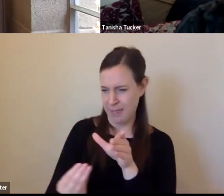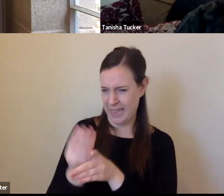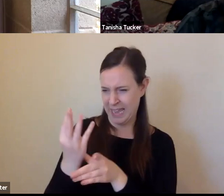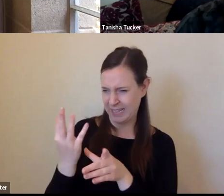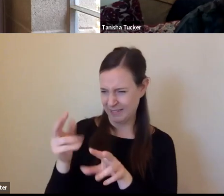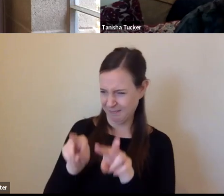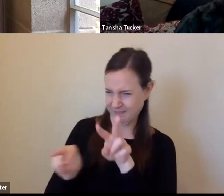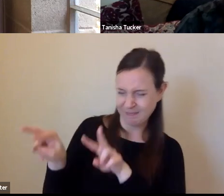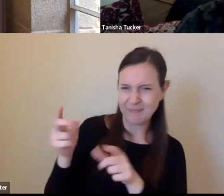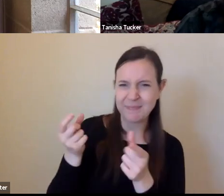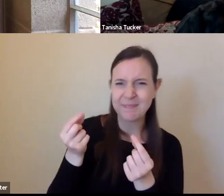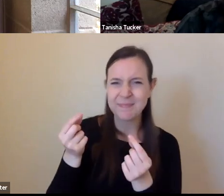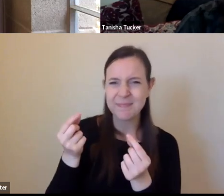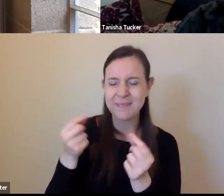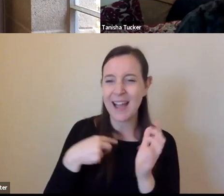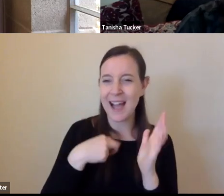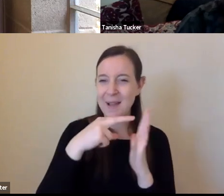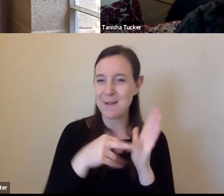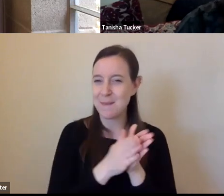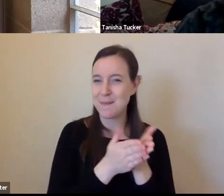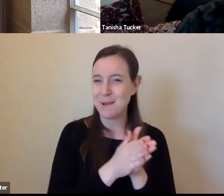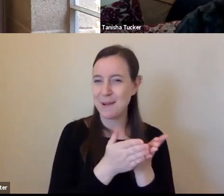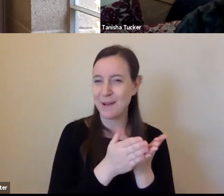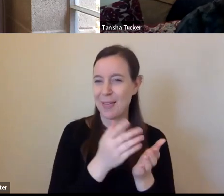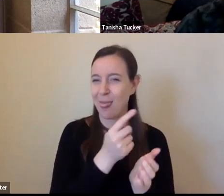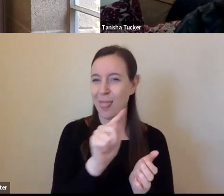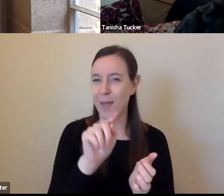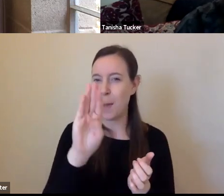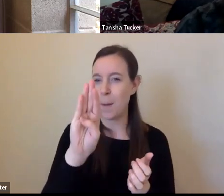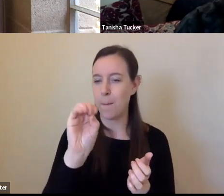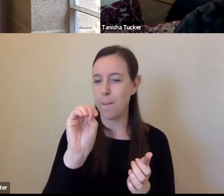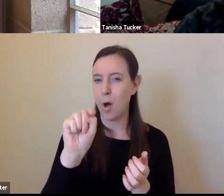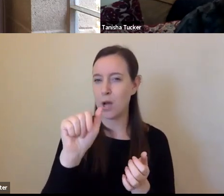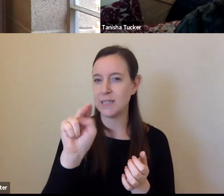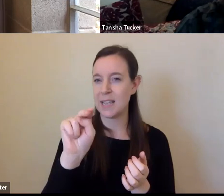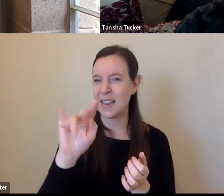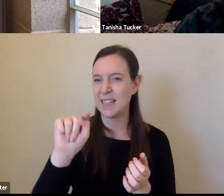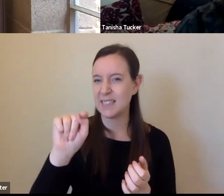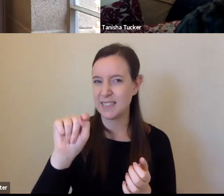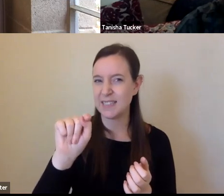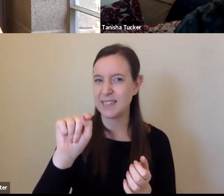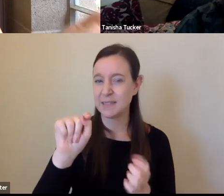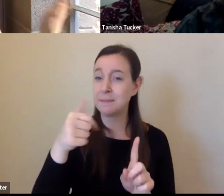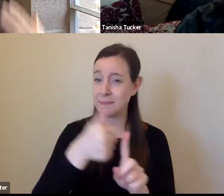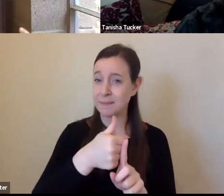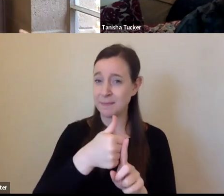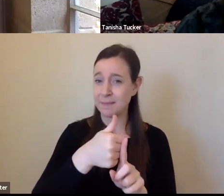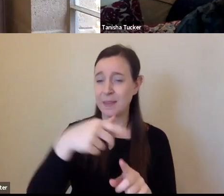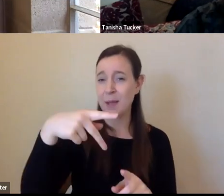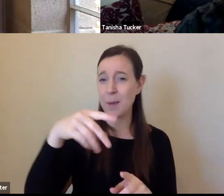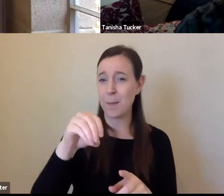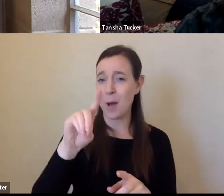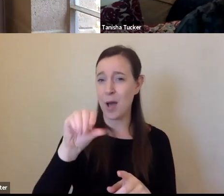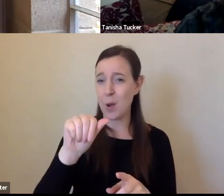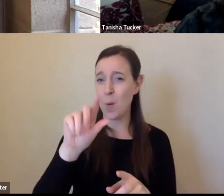reading the botanist Robin Wall Kimmerer, who's also Potawatomi, that we can